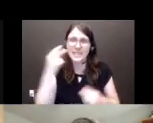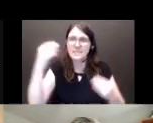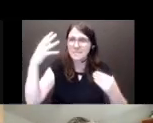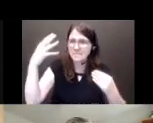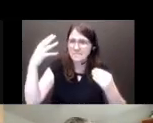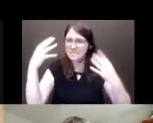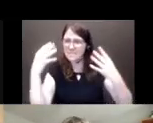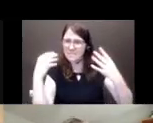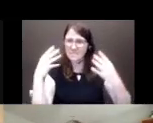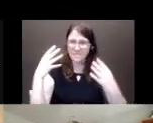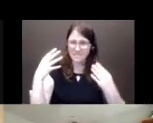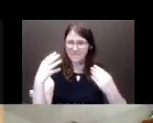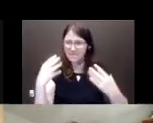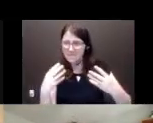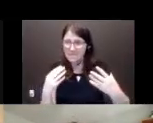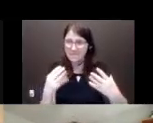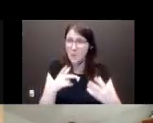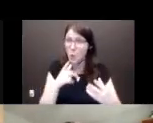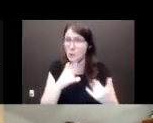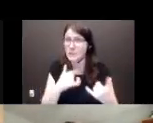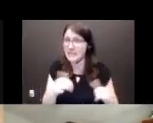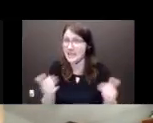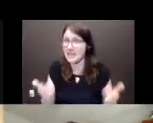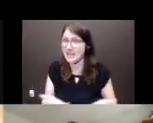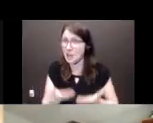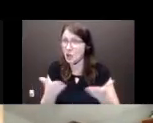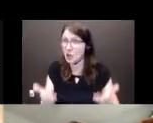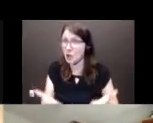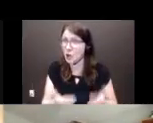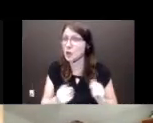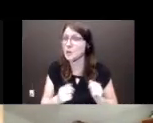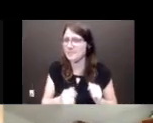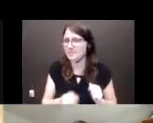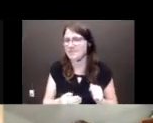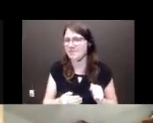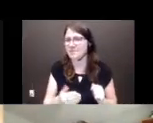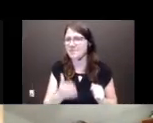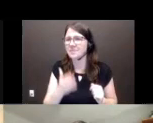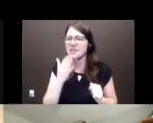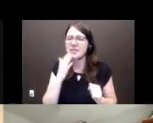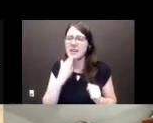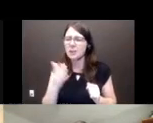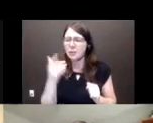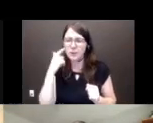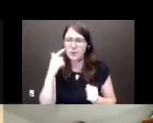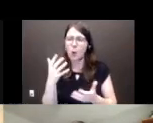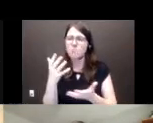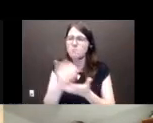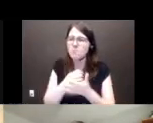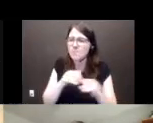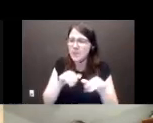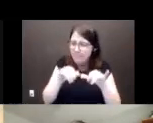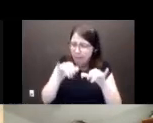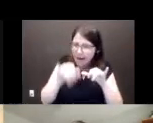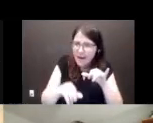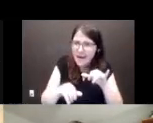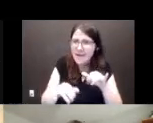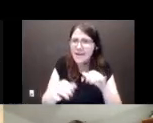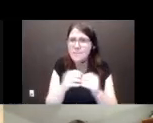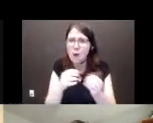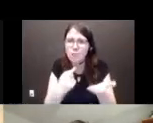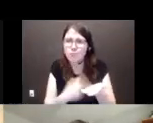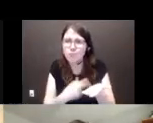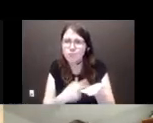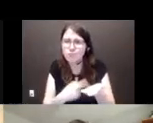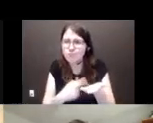or whoever decided to stay. So thank you again for taking a bit more time to stay with us and chat about different tools. And